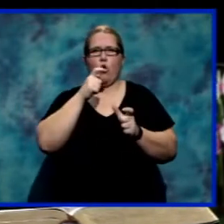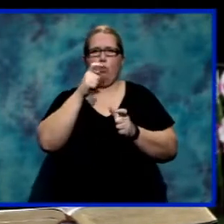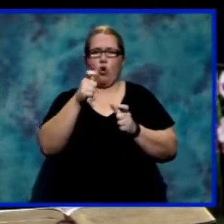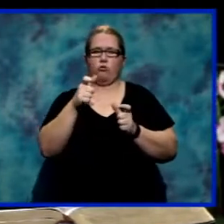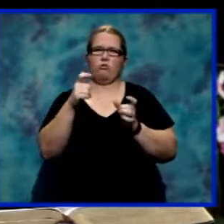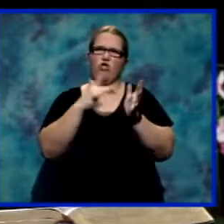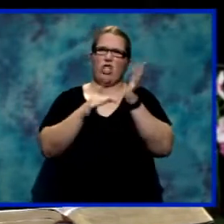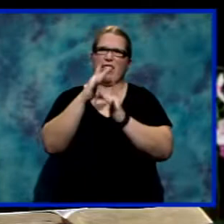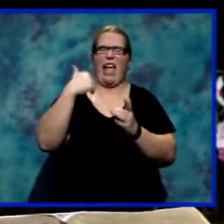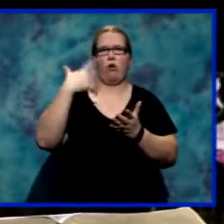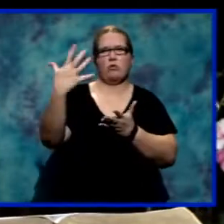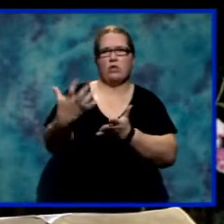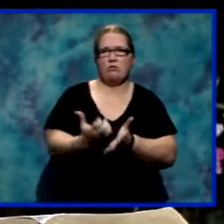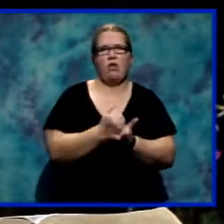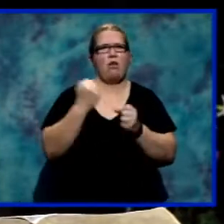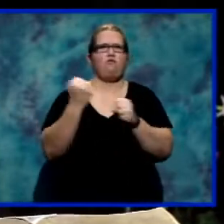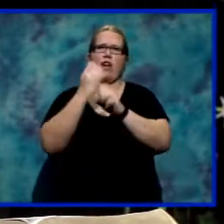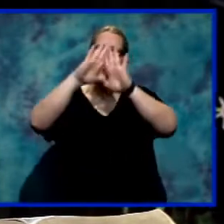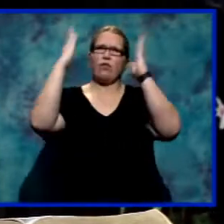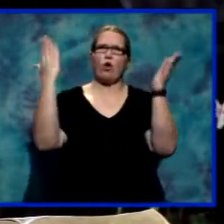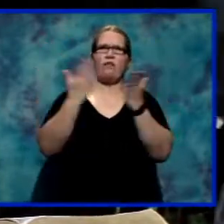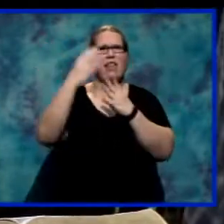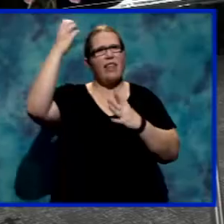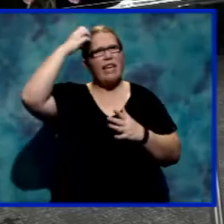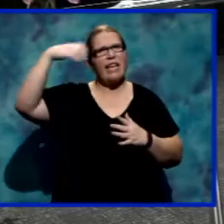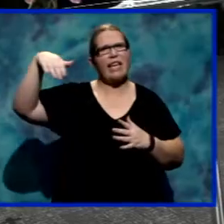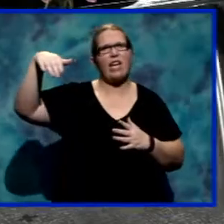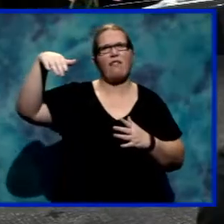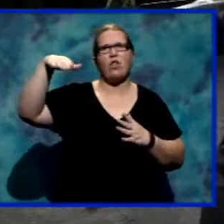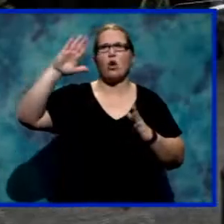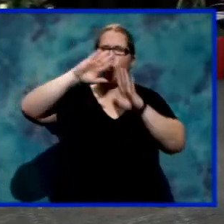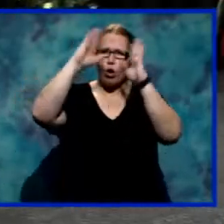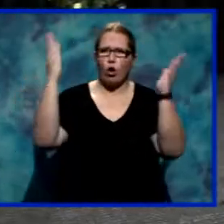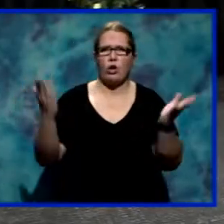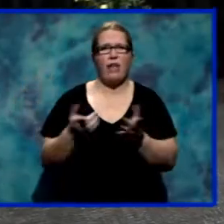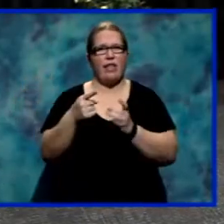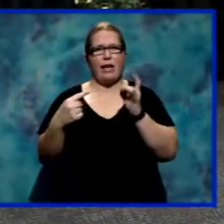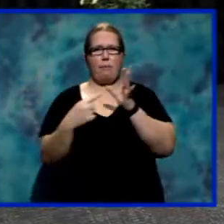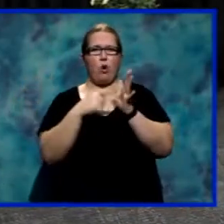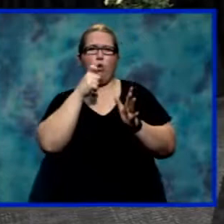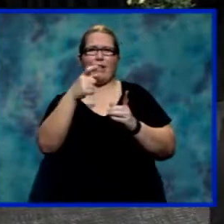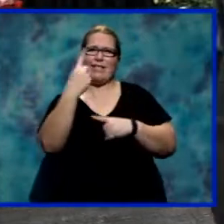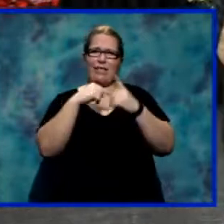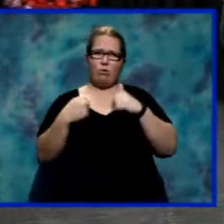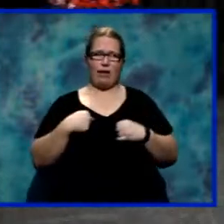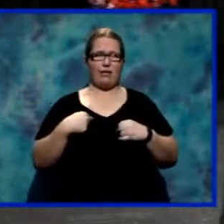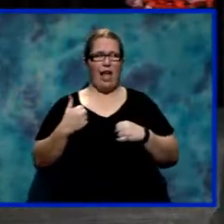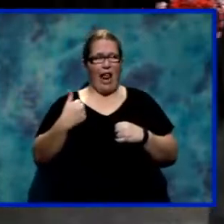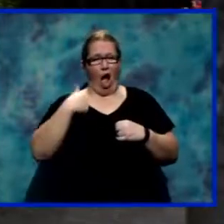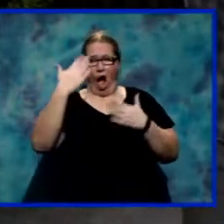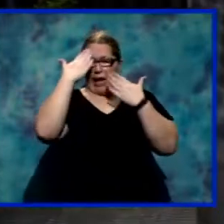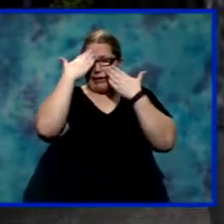Savior, the Master, the Creator of the world and the King of the universe, these are some of the most important words he ever said to us. And I don't know